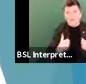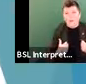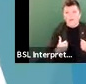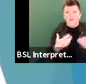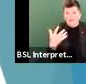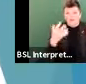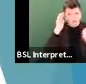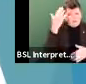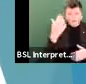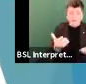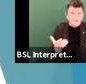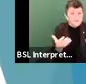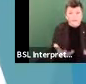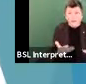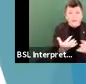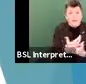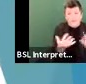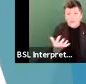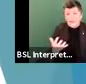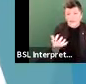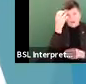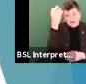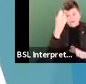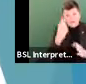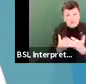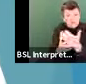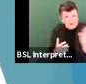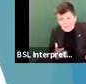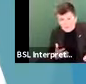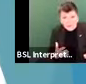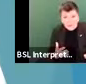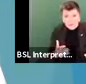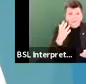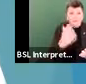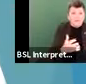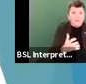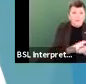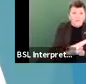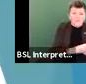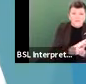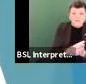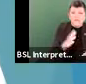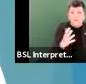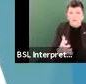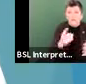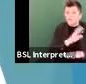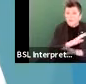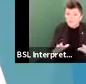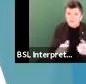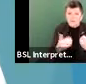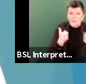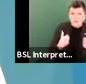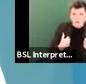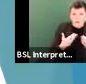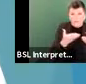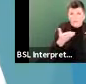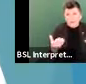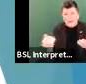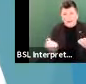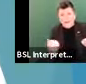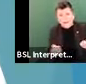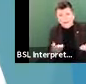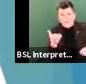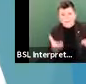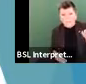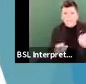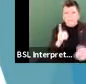today in many countries. I mean that if you compute not the wealth to income ratio, but the top wealth to